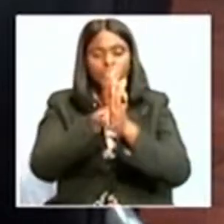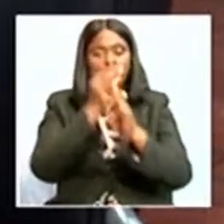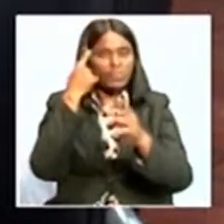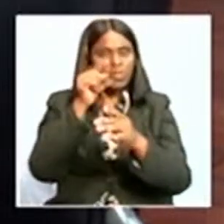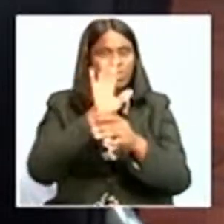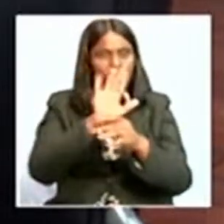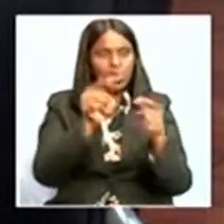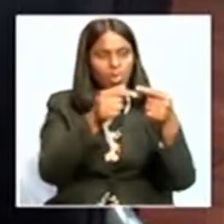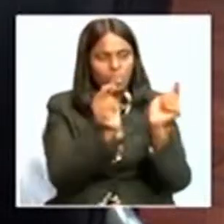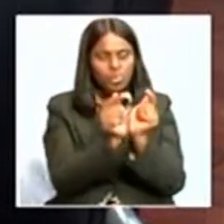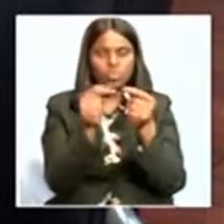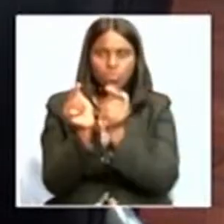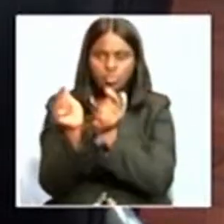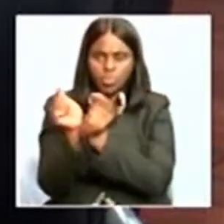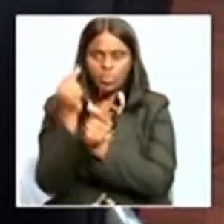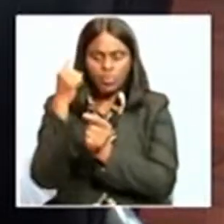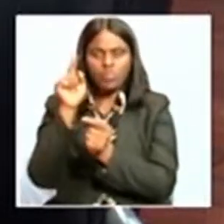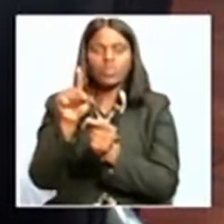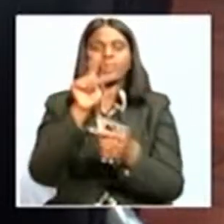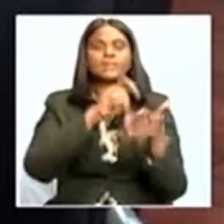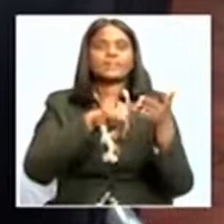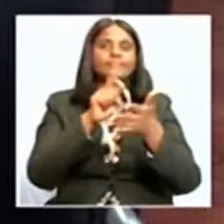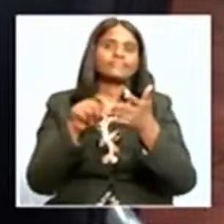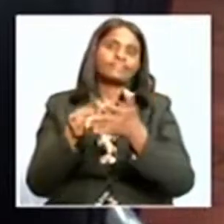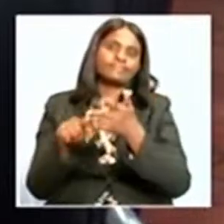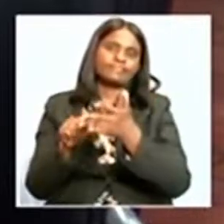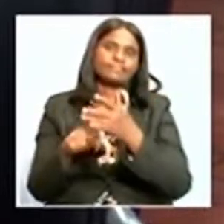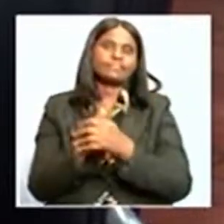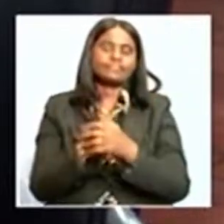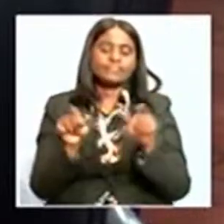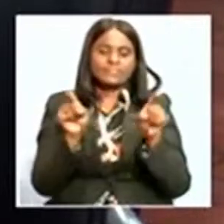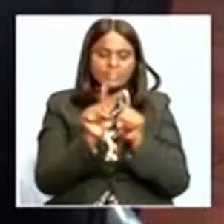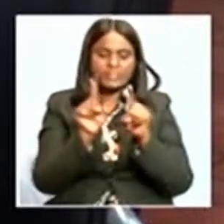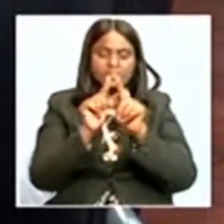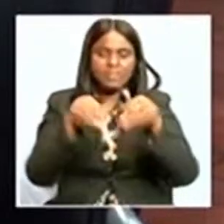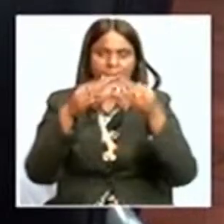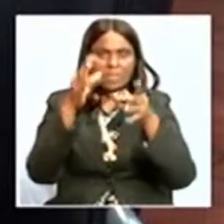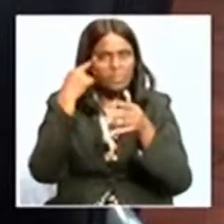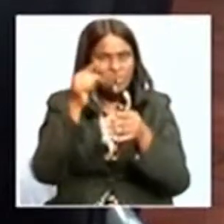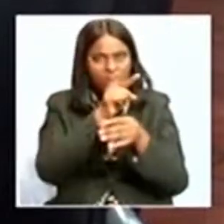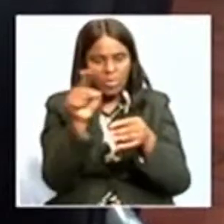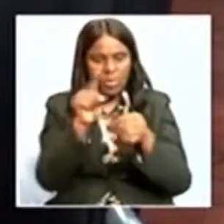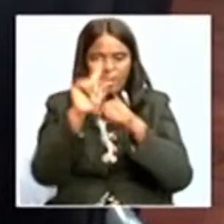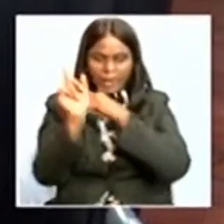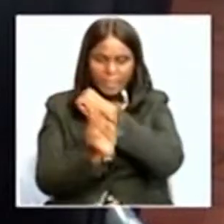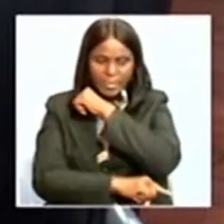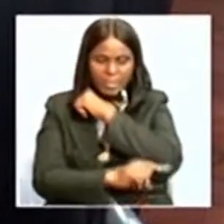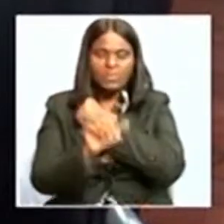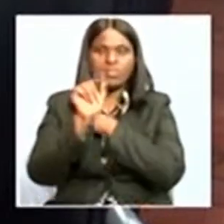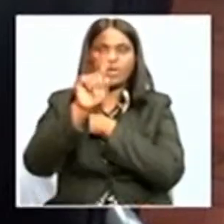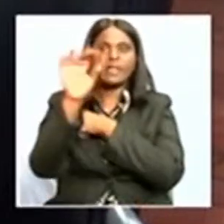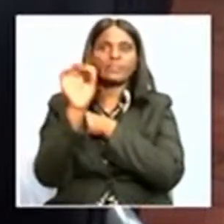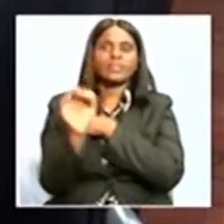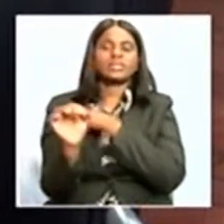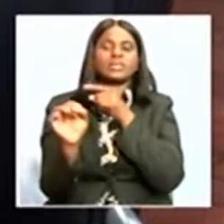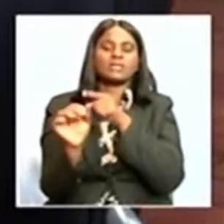respective category of tax. It also provides for a penalty of 1%